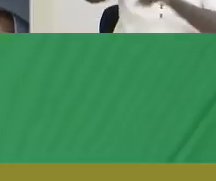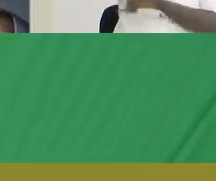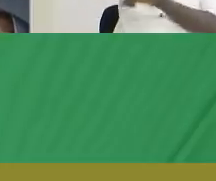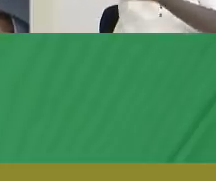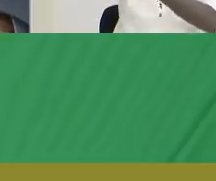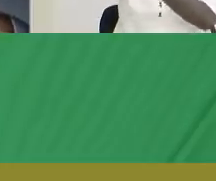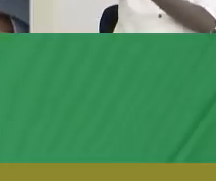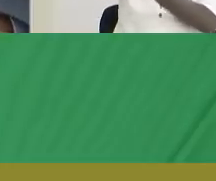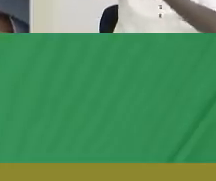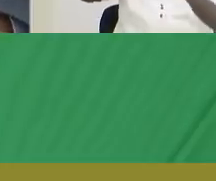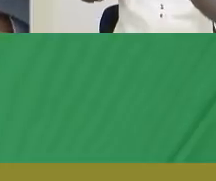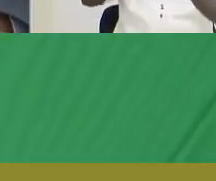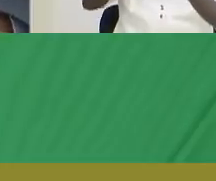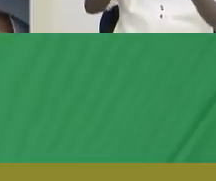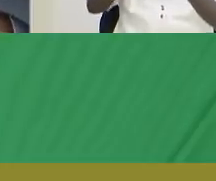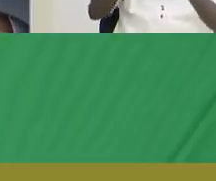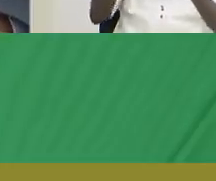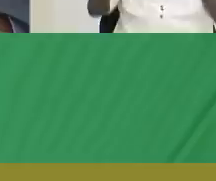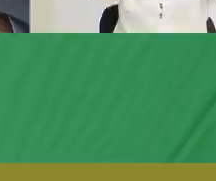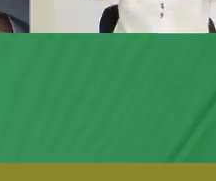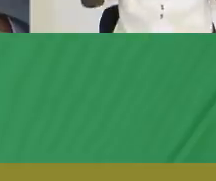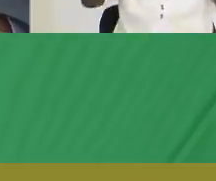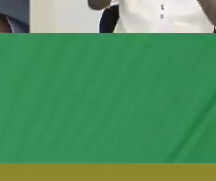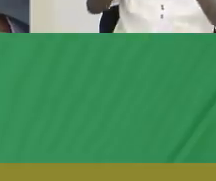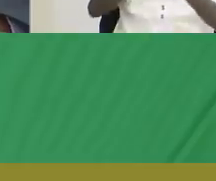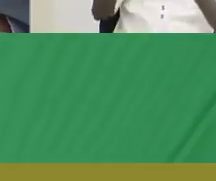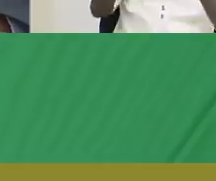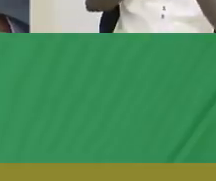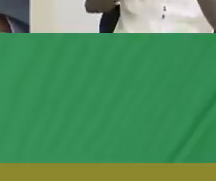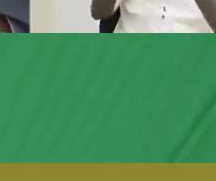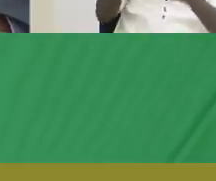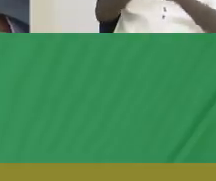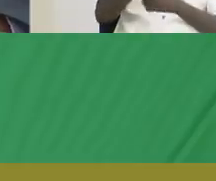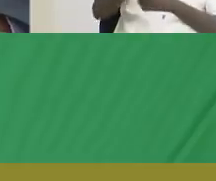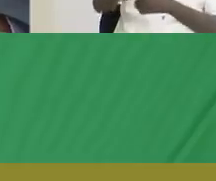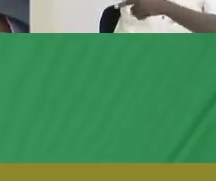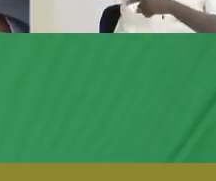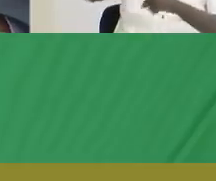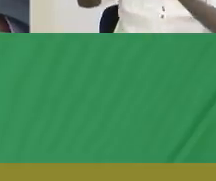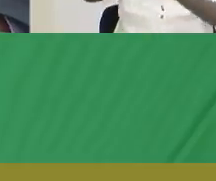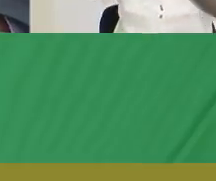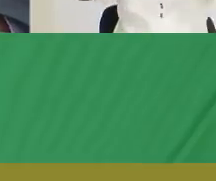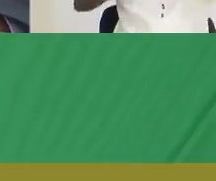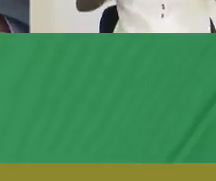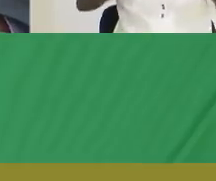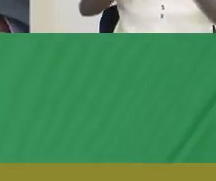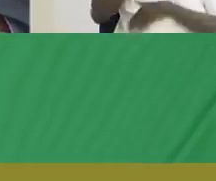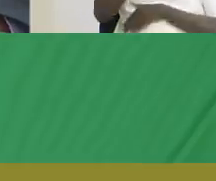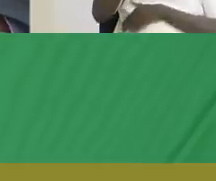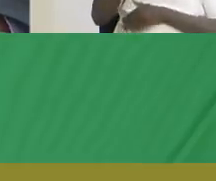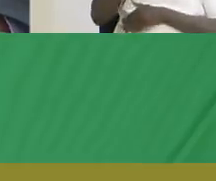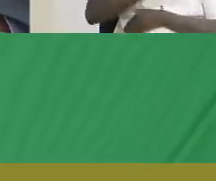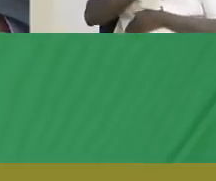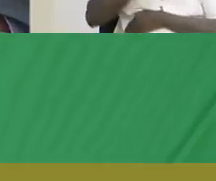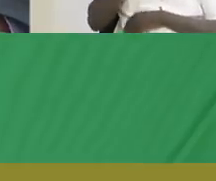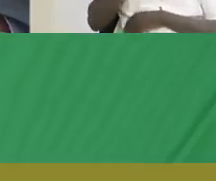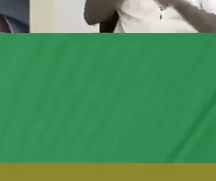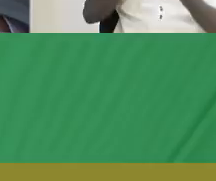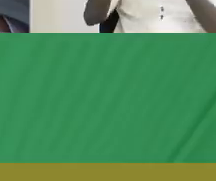just a mere officer in the Gambia National Army, I asked my mother to release the